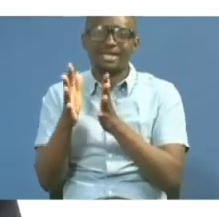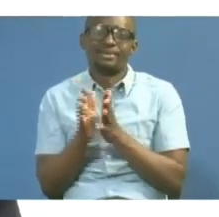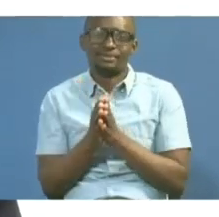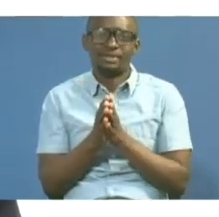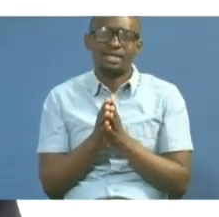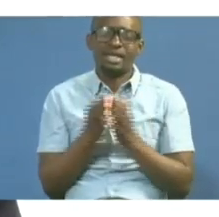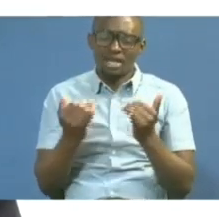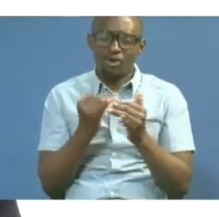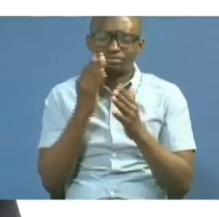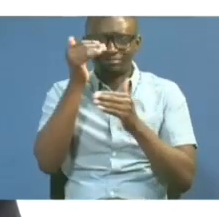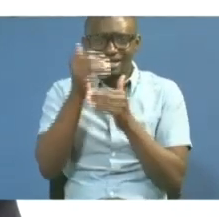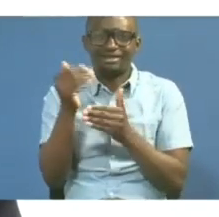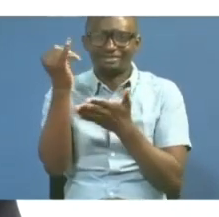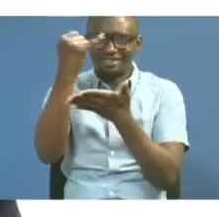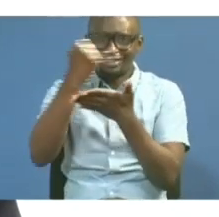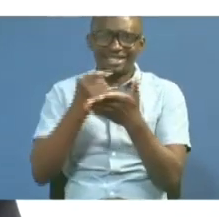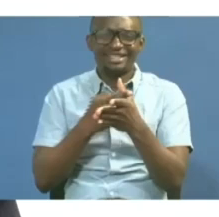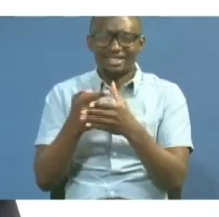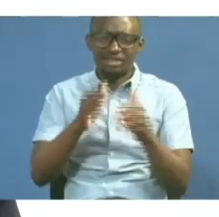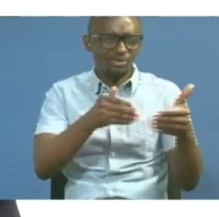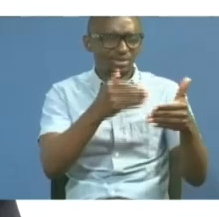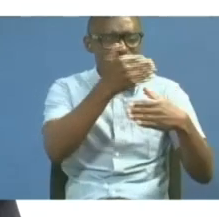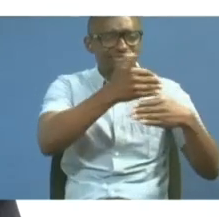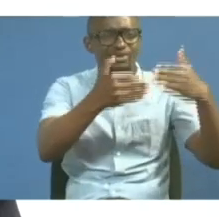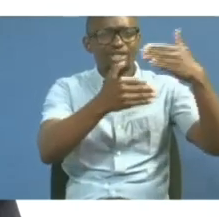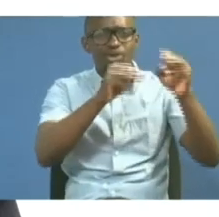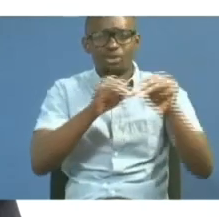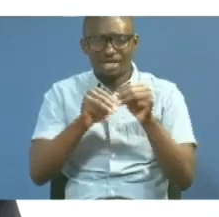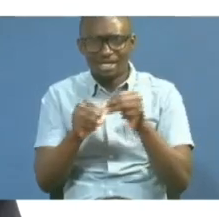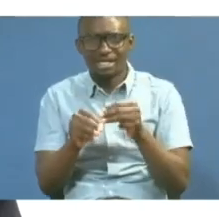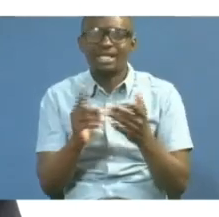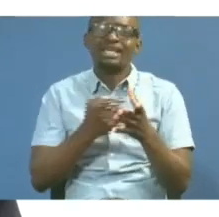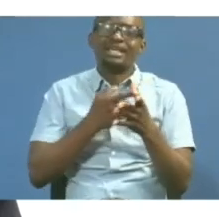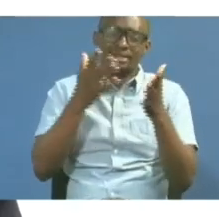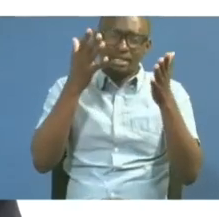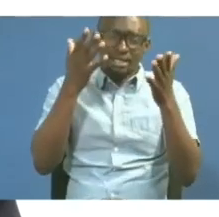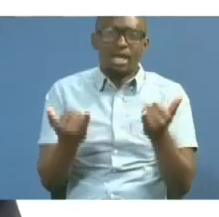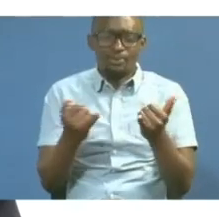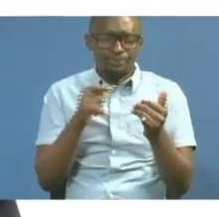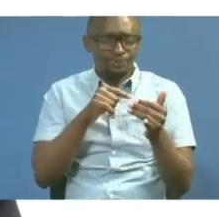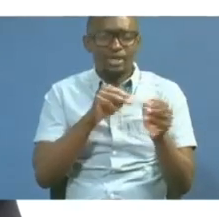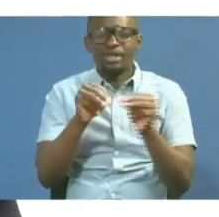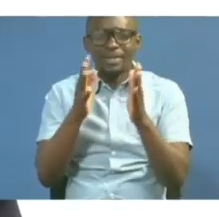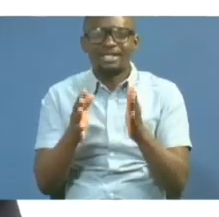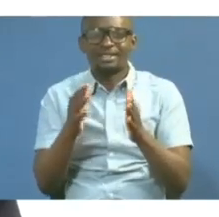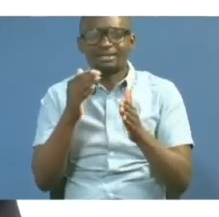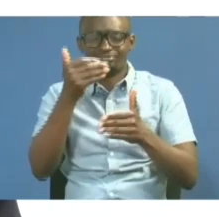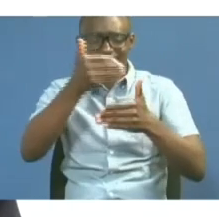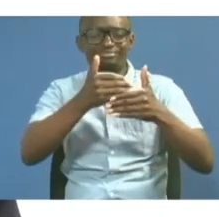Then after that, after you do your design, you have to pass it to the construction managers to manage the construction of the